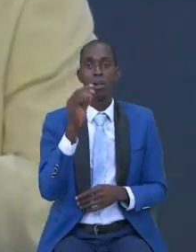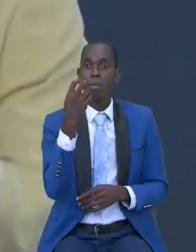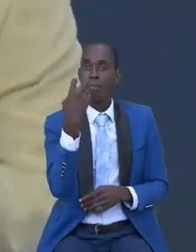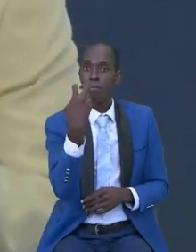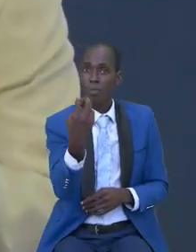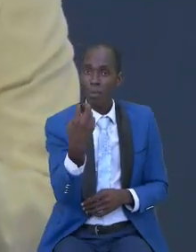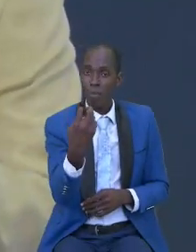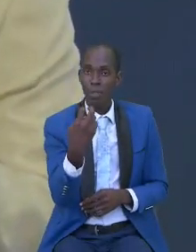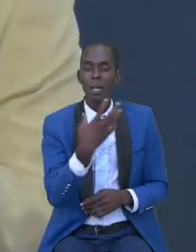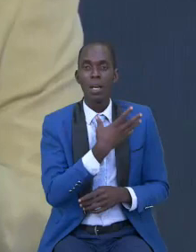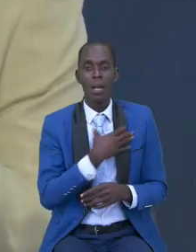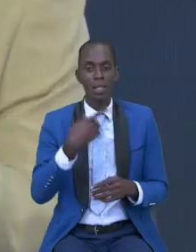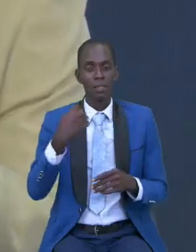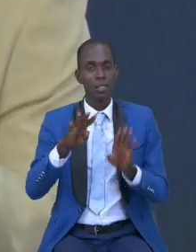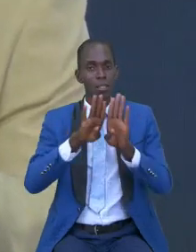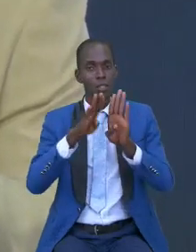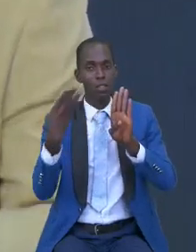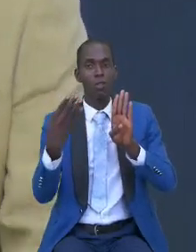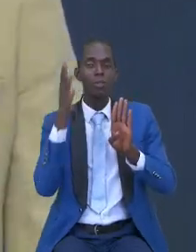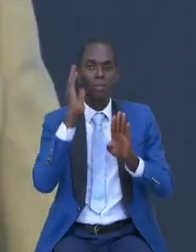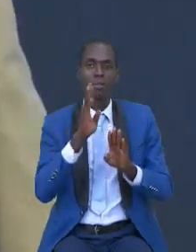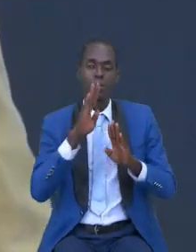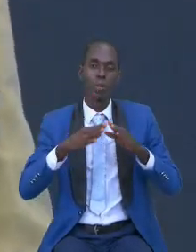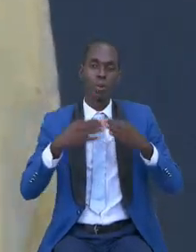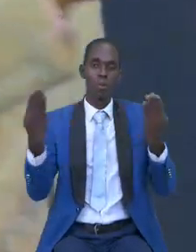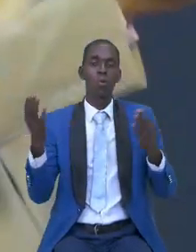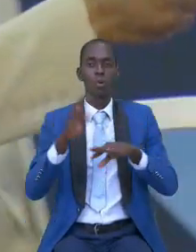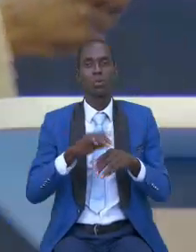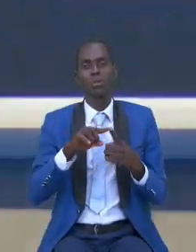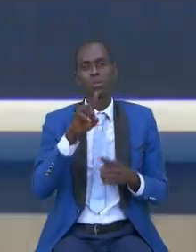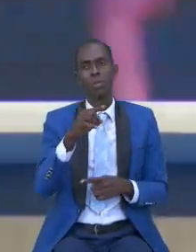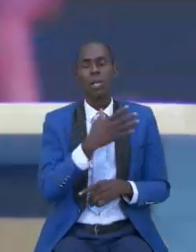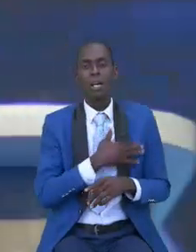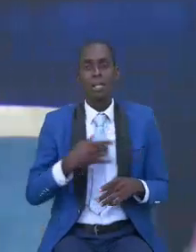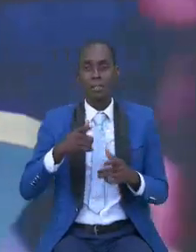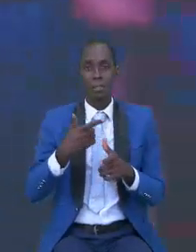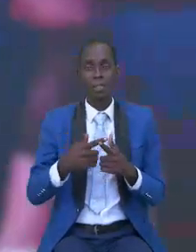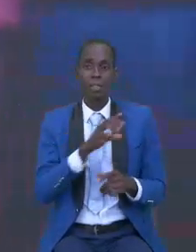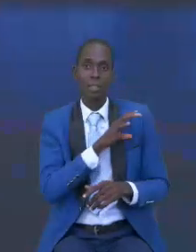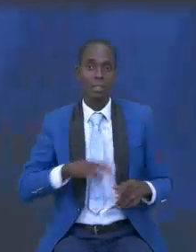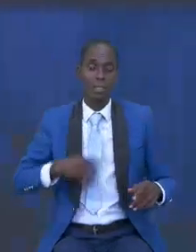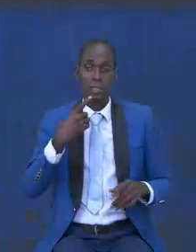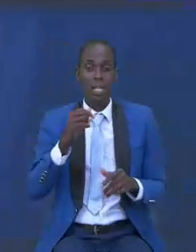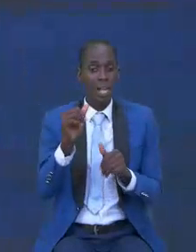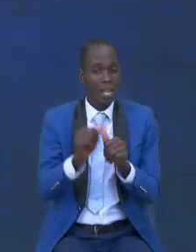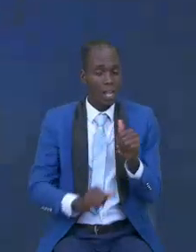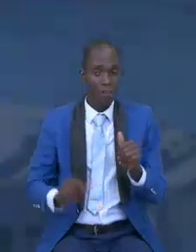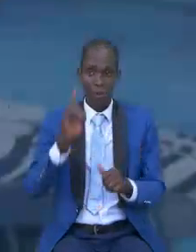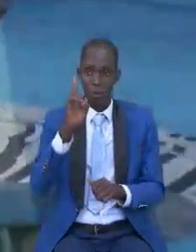Knock, and the door will be opened unto you. Then he said, everyone that